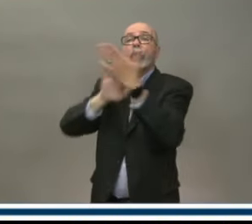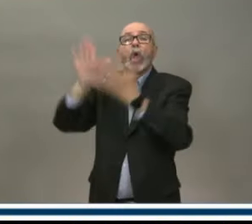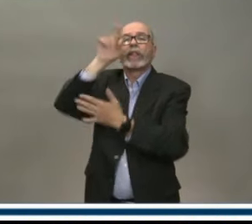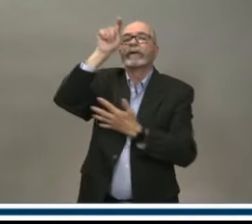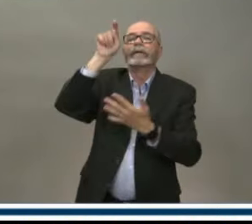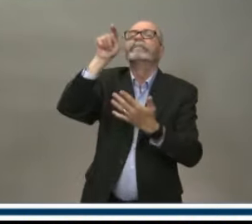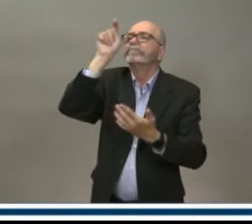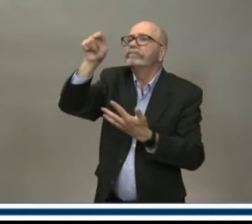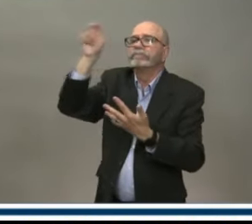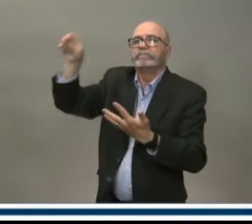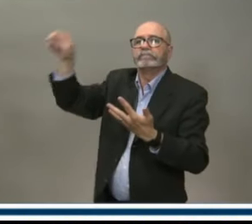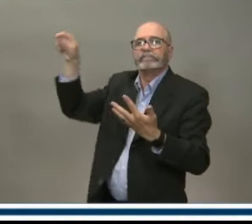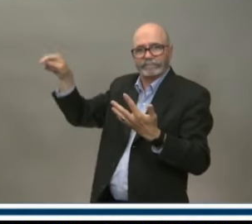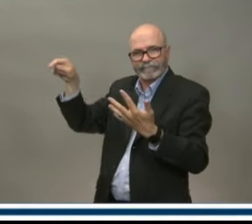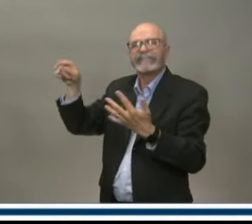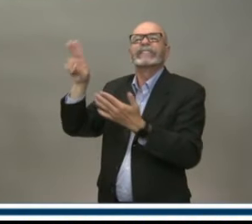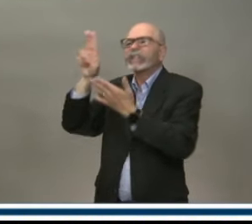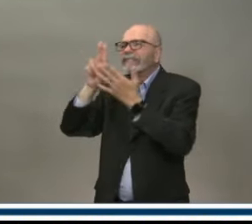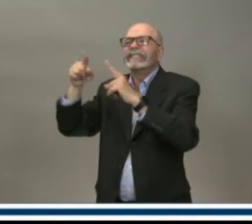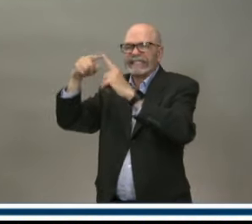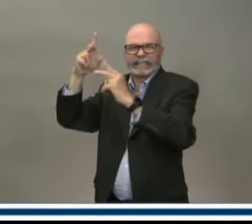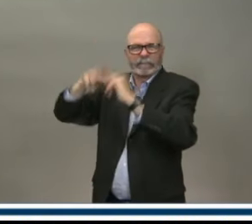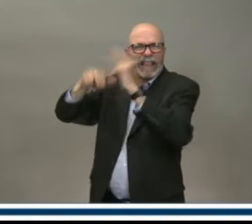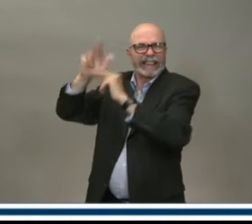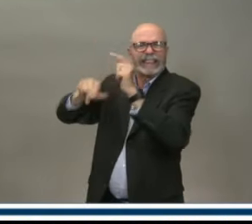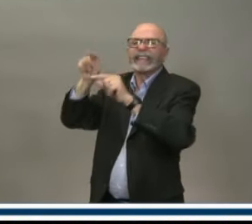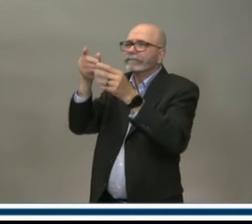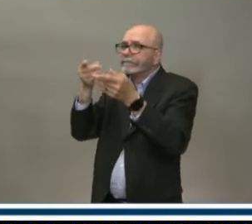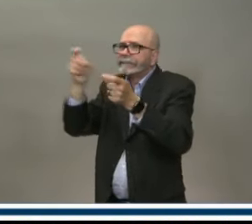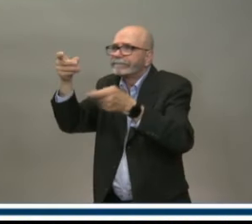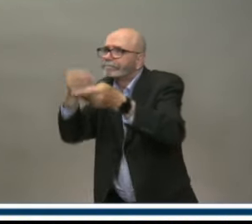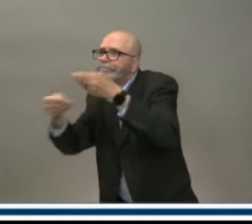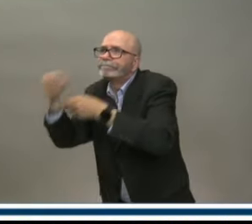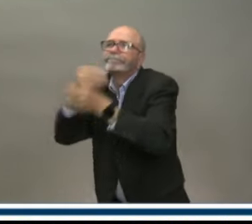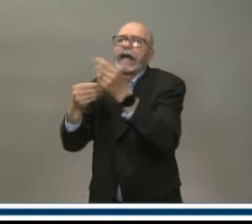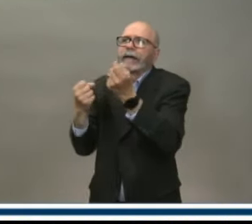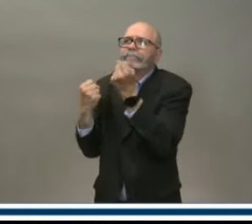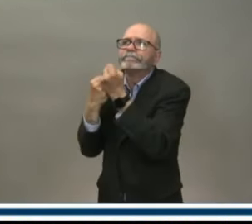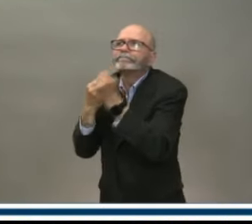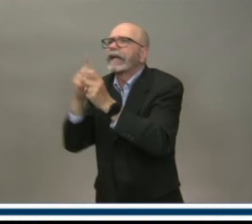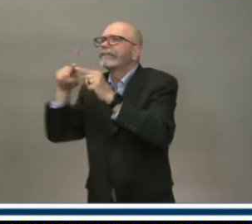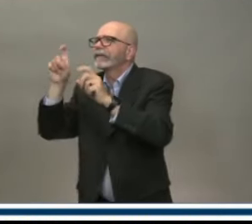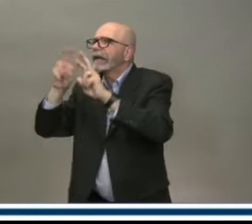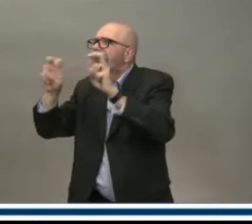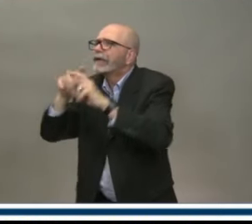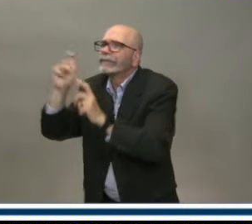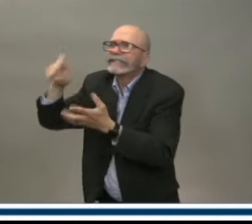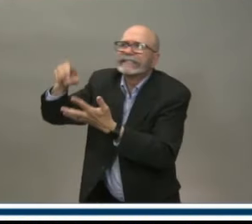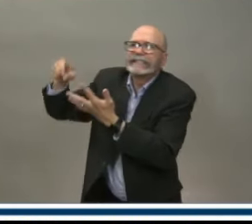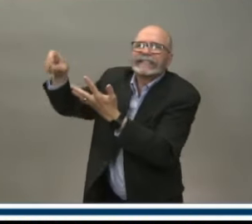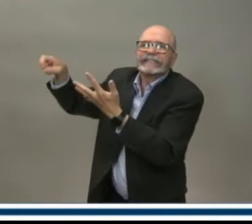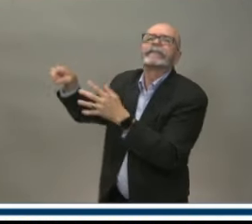So they've been using students from their financial department, business, and all of that to assess and verify, and then